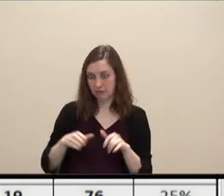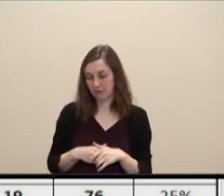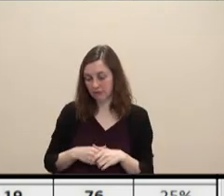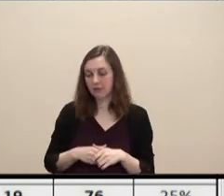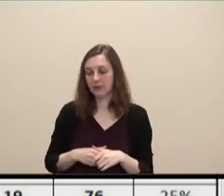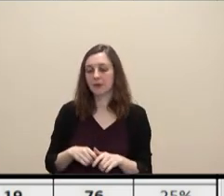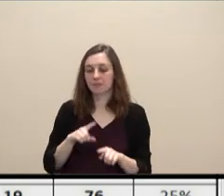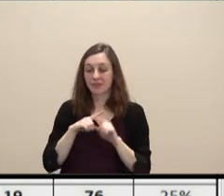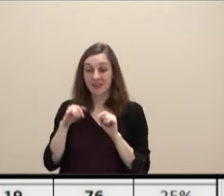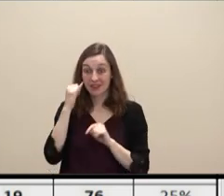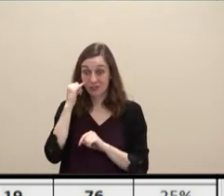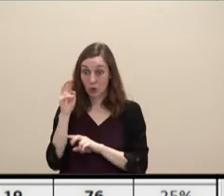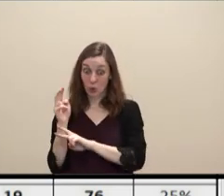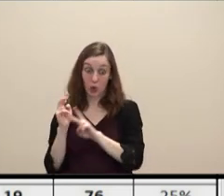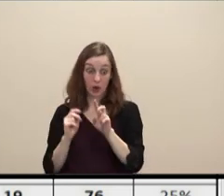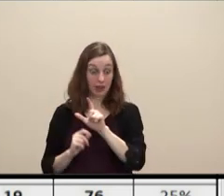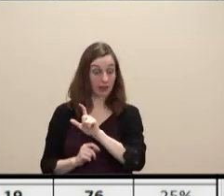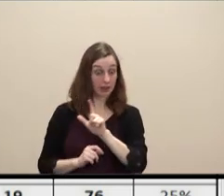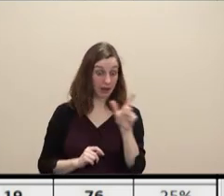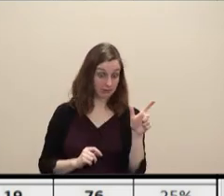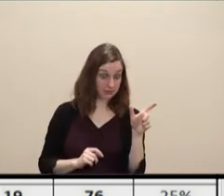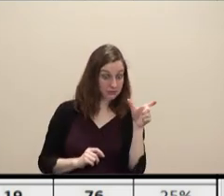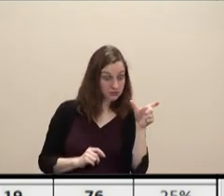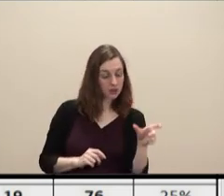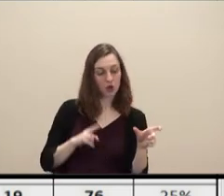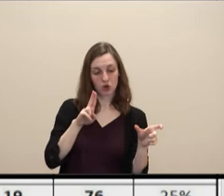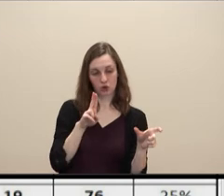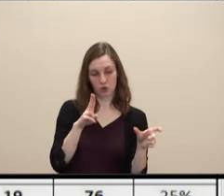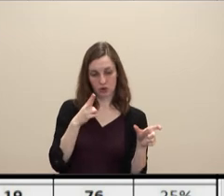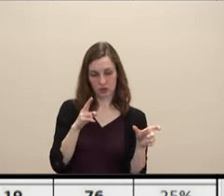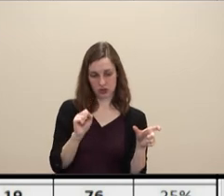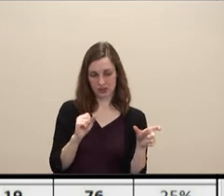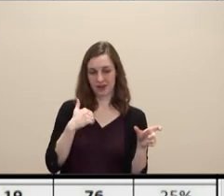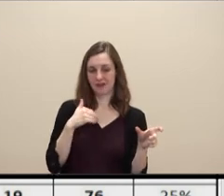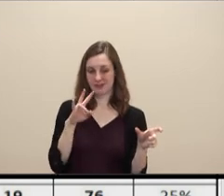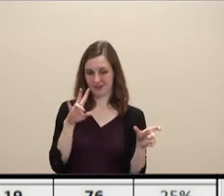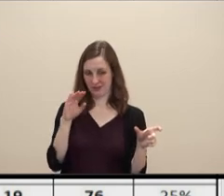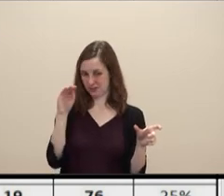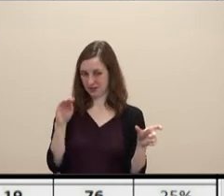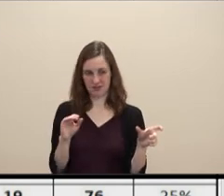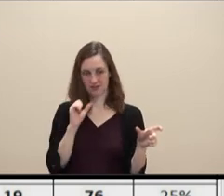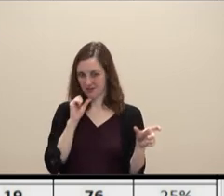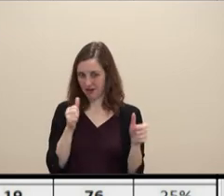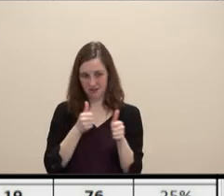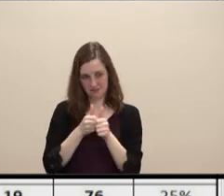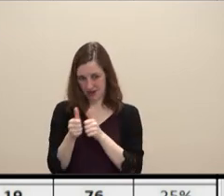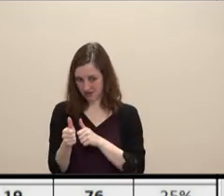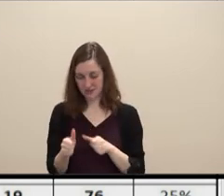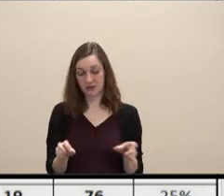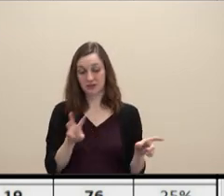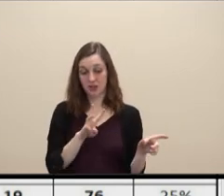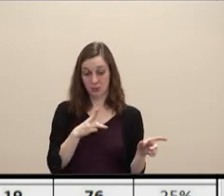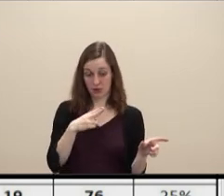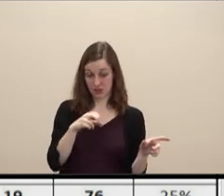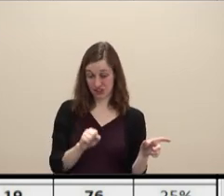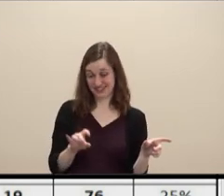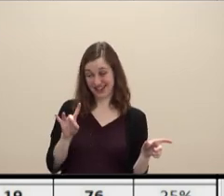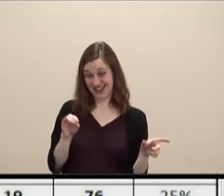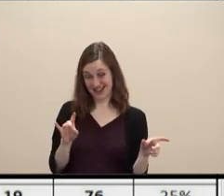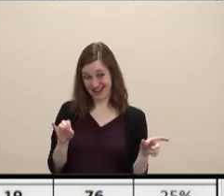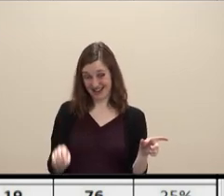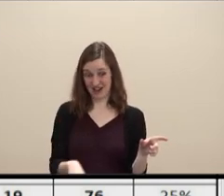children, we have University had 75% not pass, Waco High was 80, and Brazos is 77.